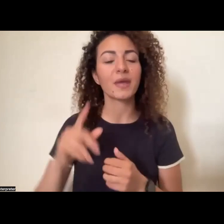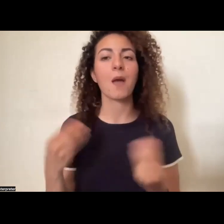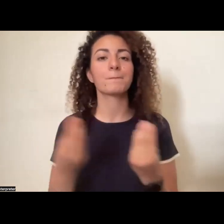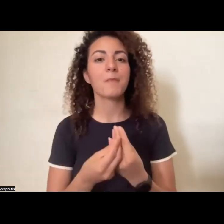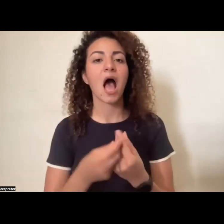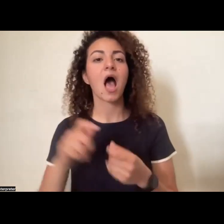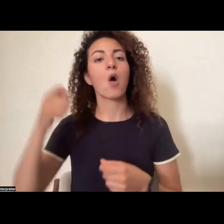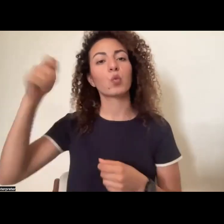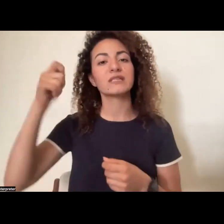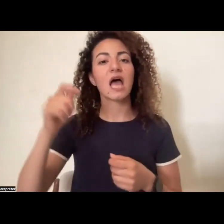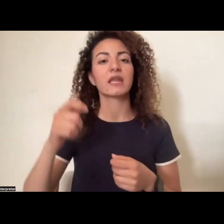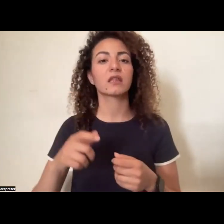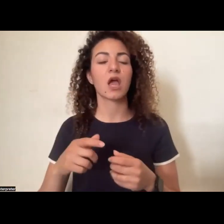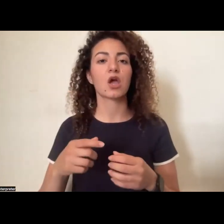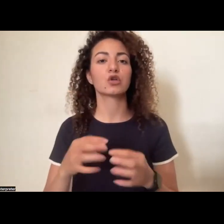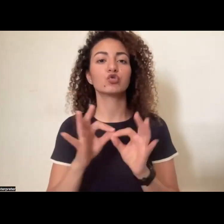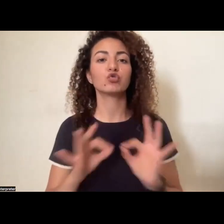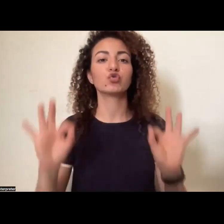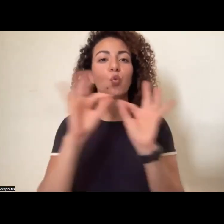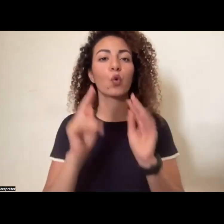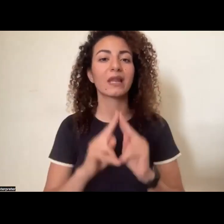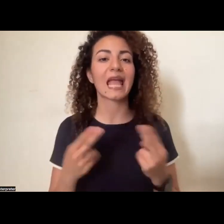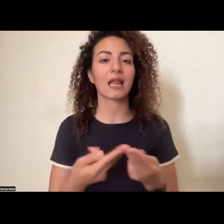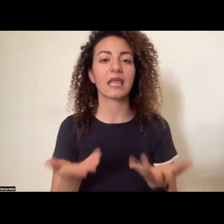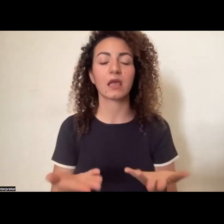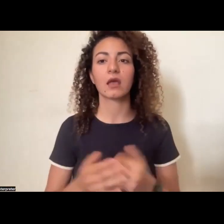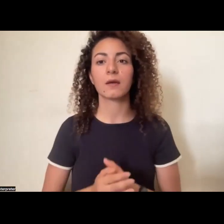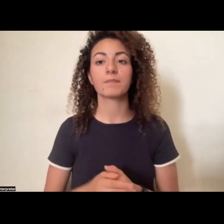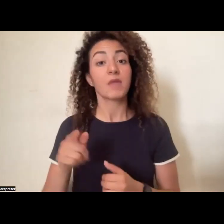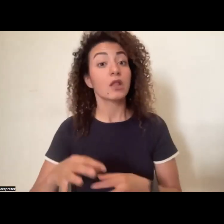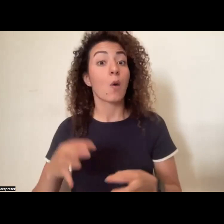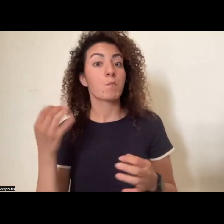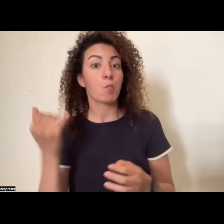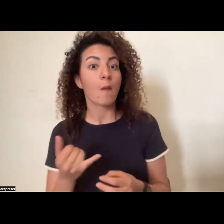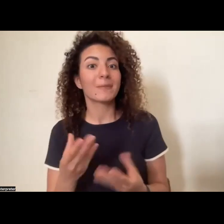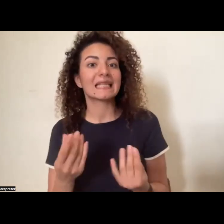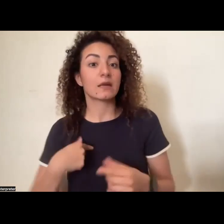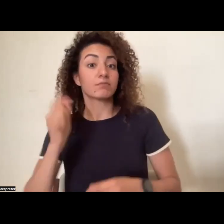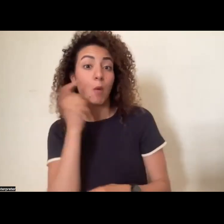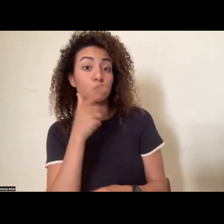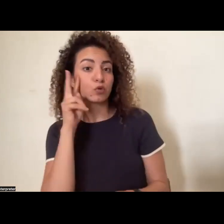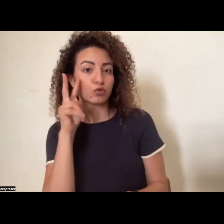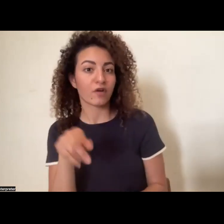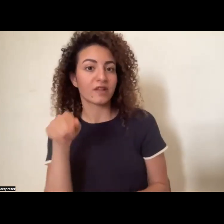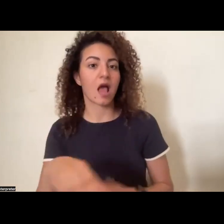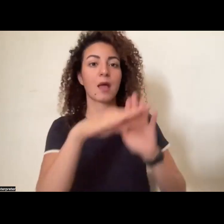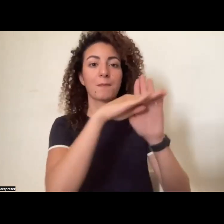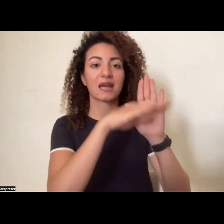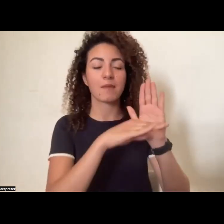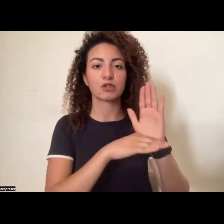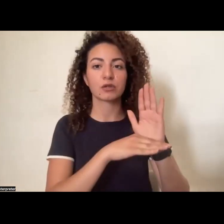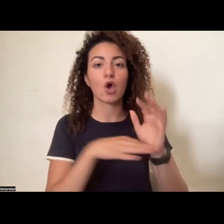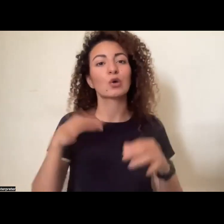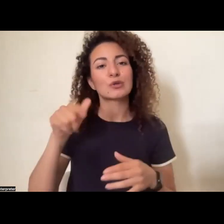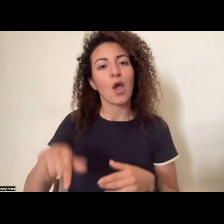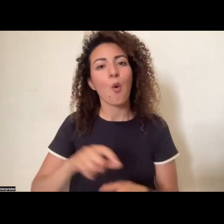Social Affairs. I mean, this was a big step. This was an important step, and we were very happy to see this, because amid the current